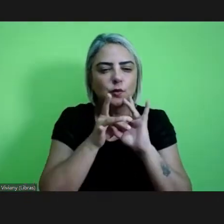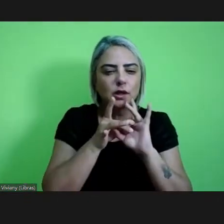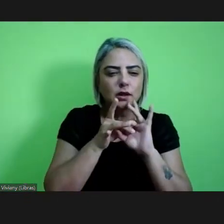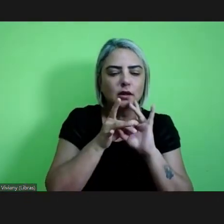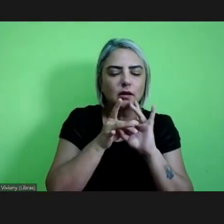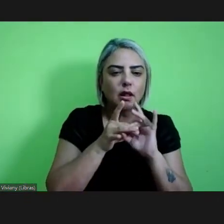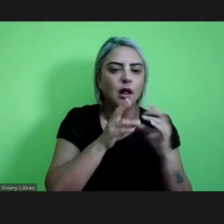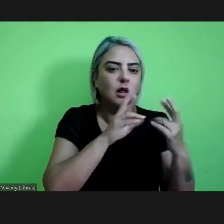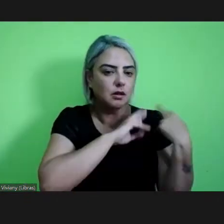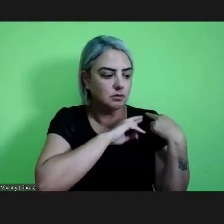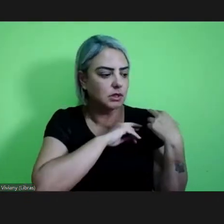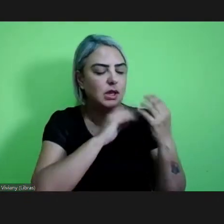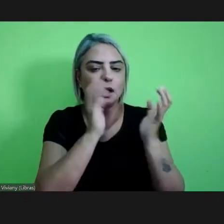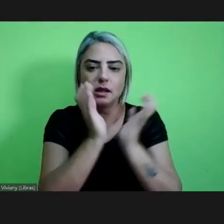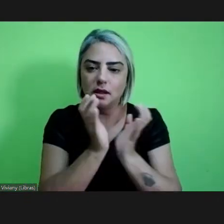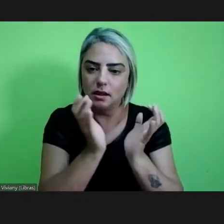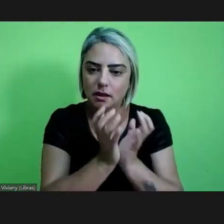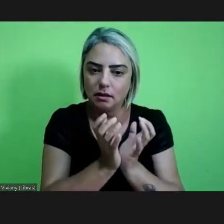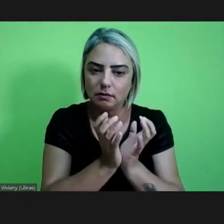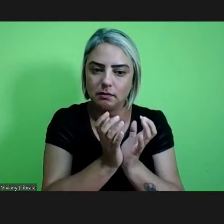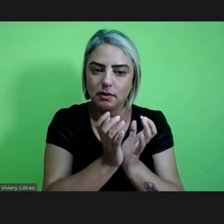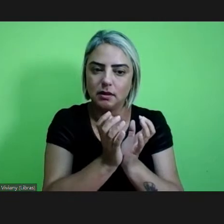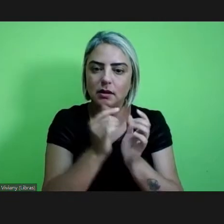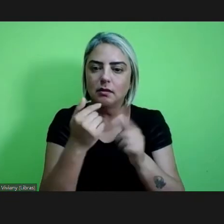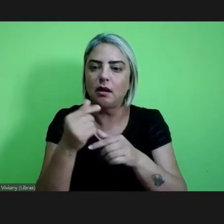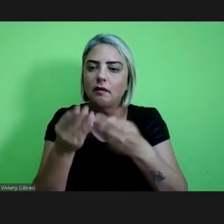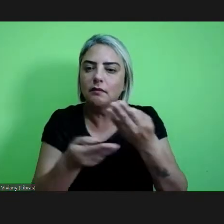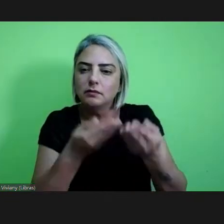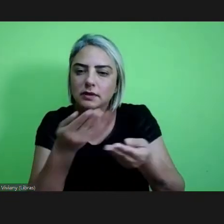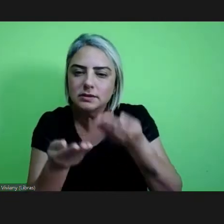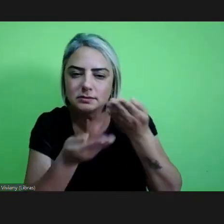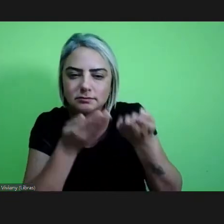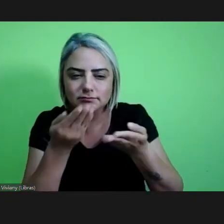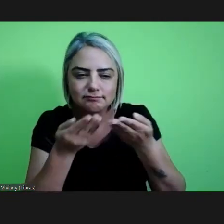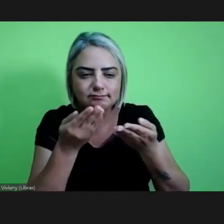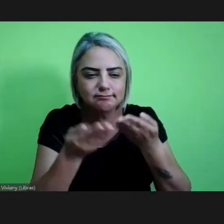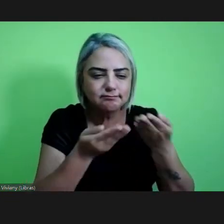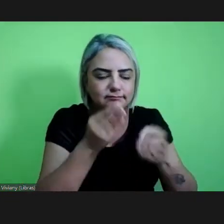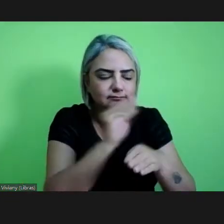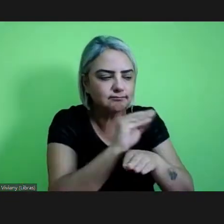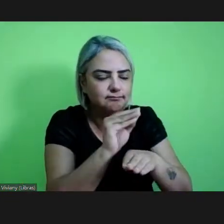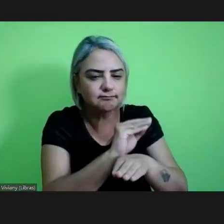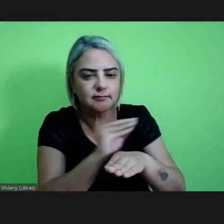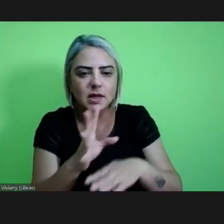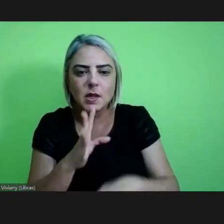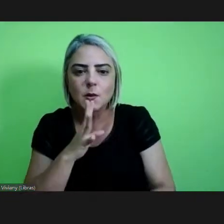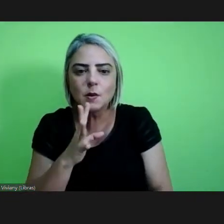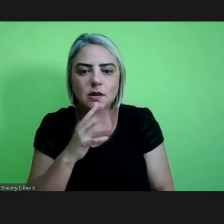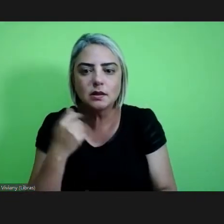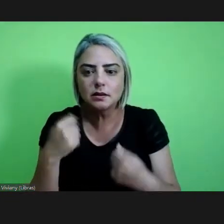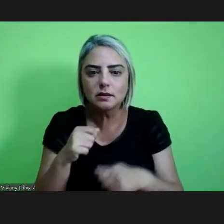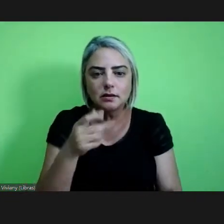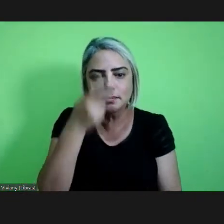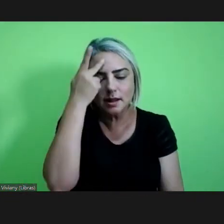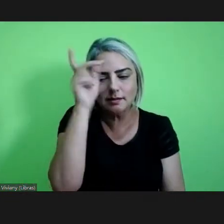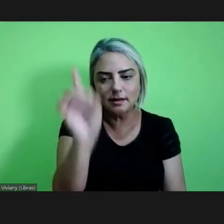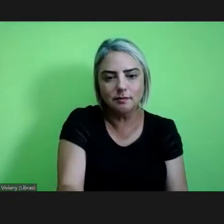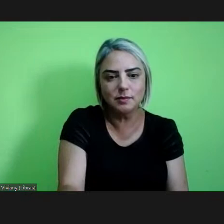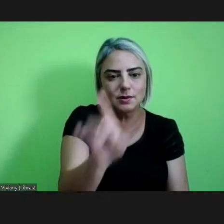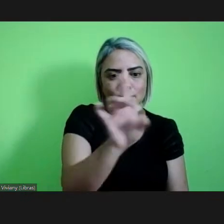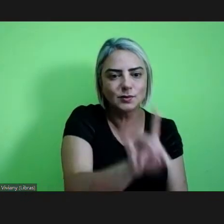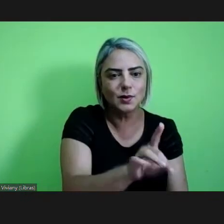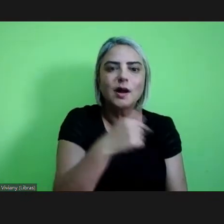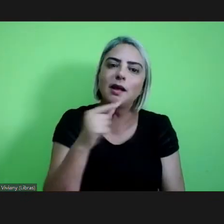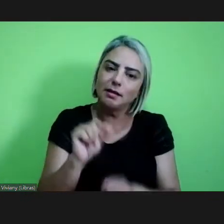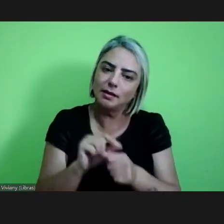the issue of the connection, to make the team responsible for giving this care, knowing the necessities of